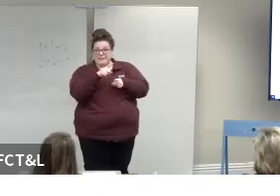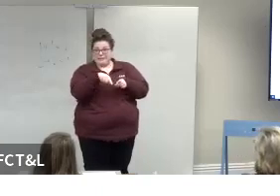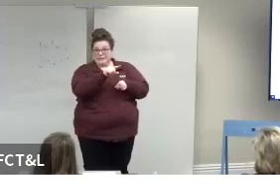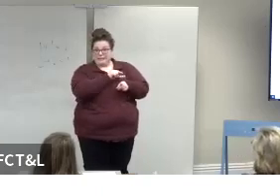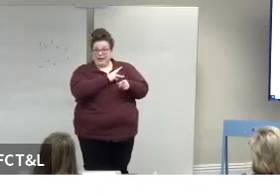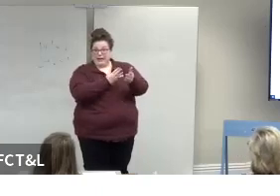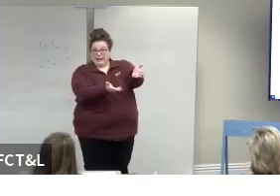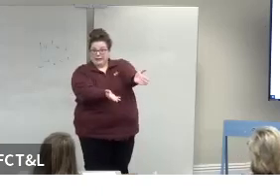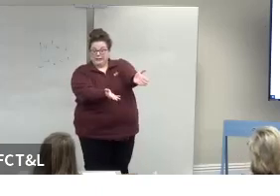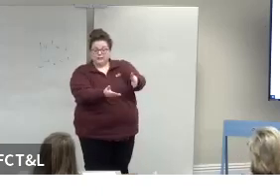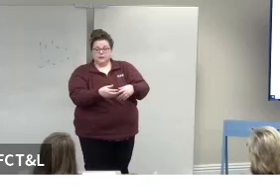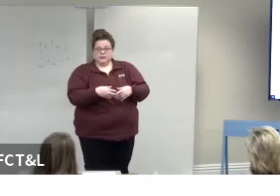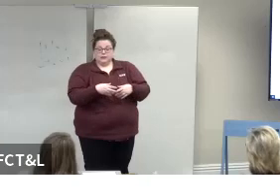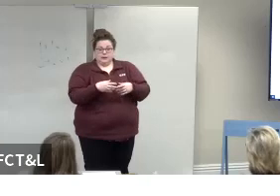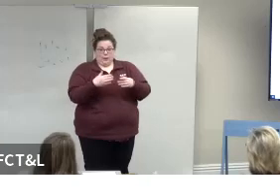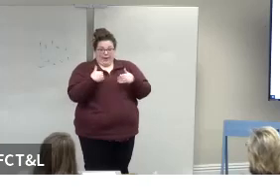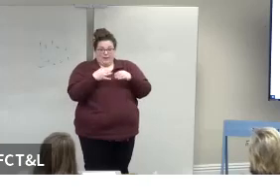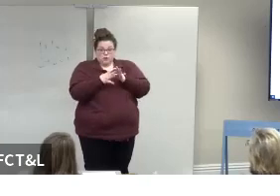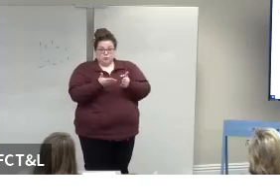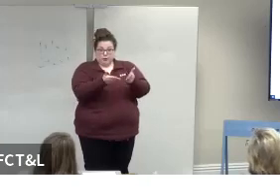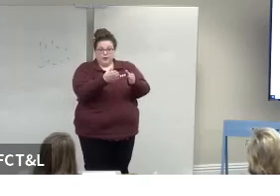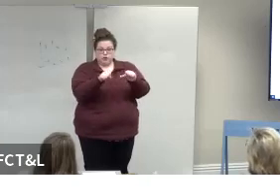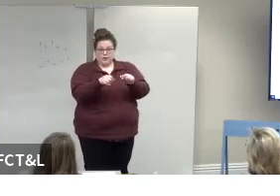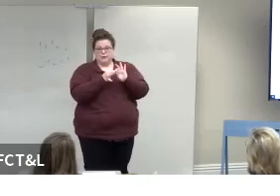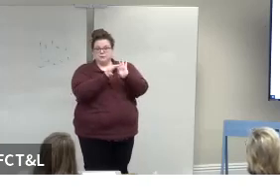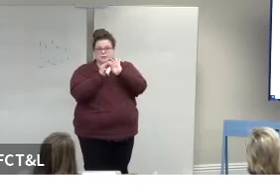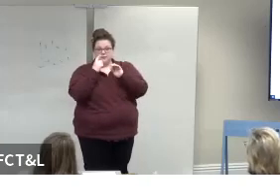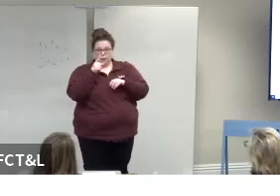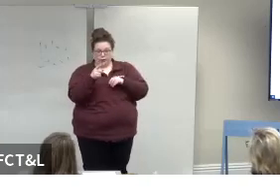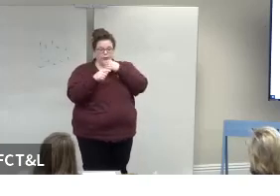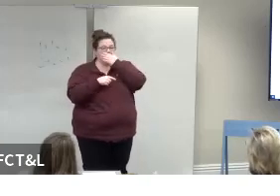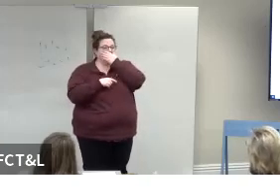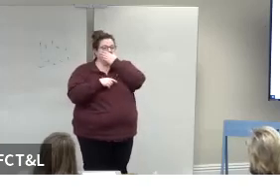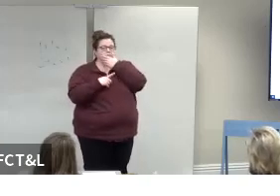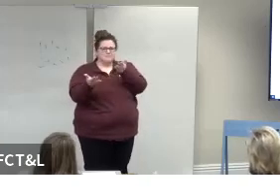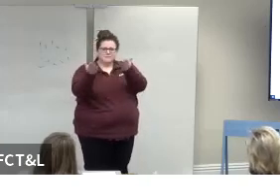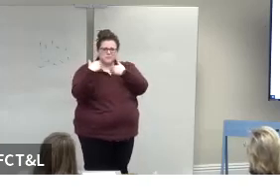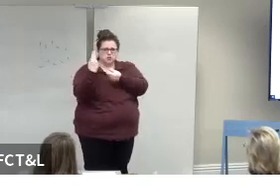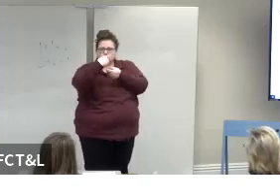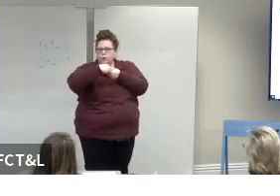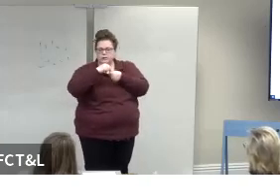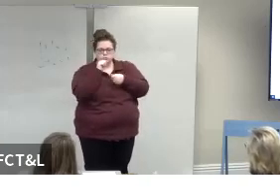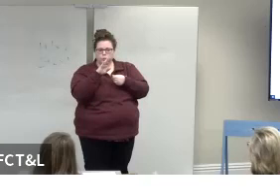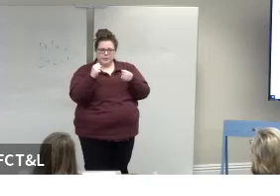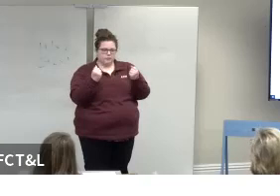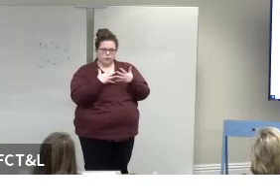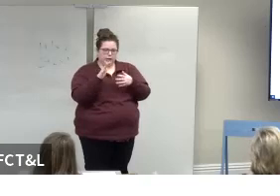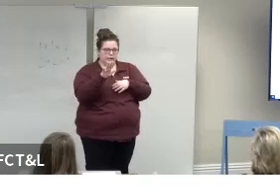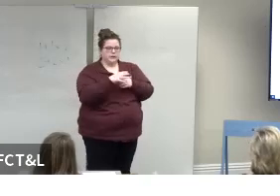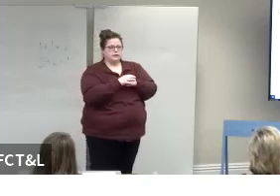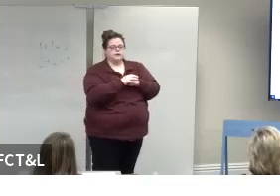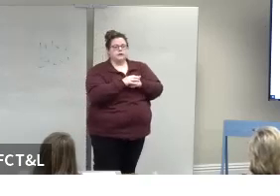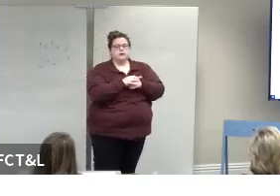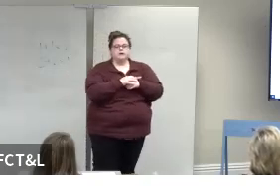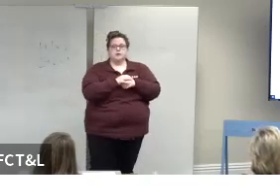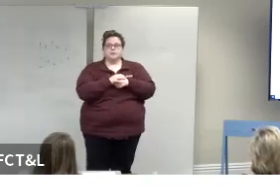or together, or if you see the interpreter, she will just go ahead and interpret for you. So you're welcome to